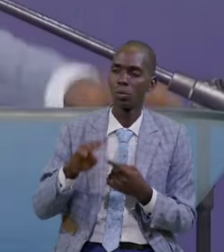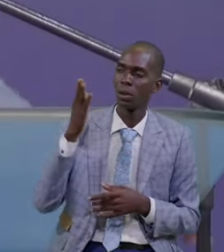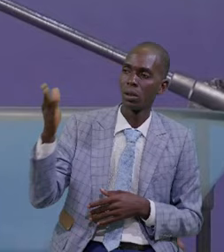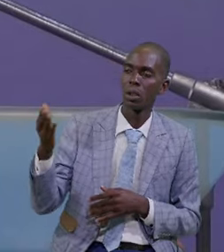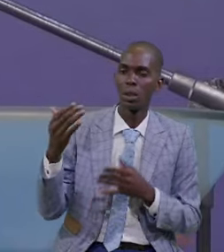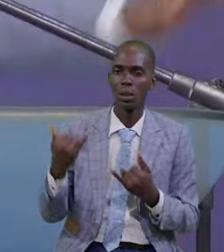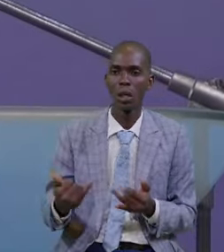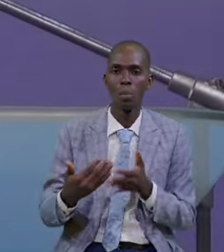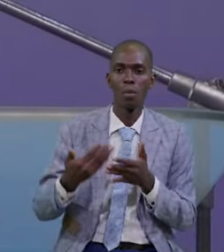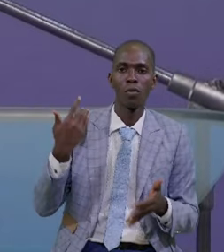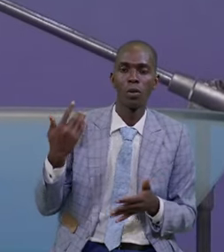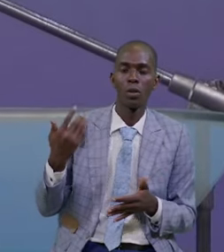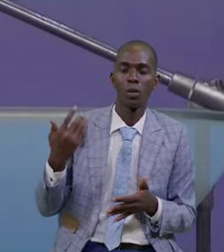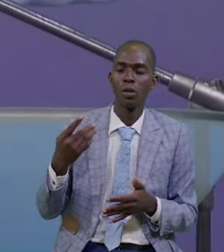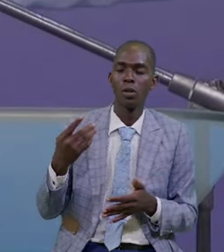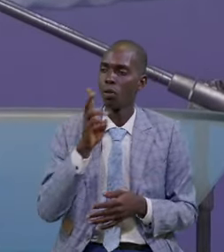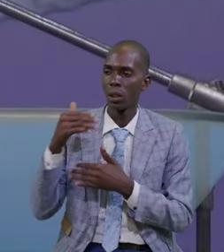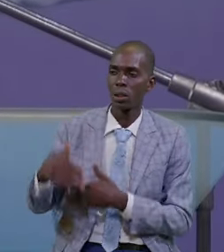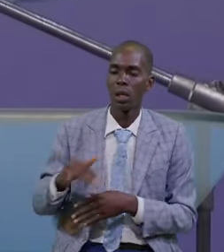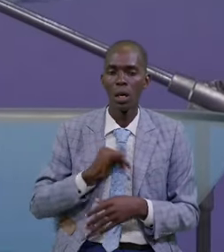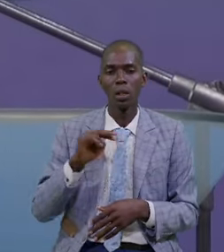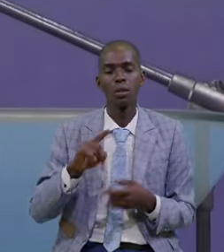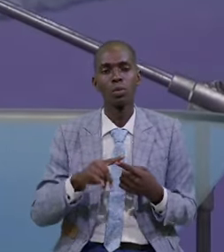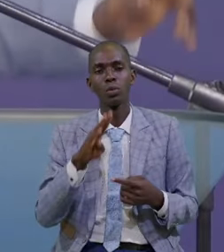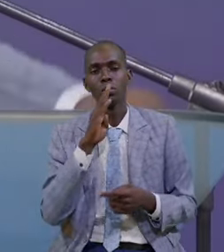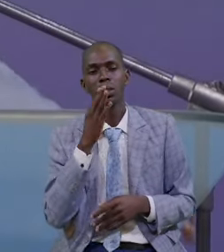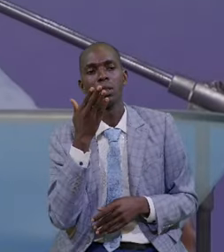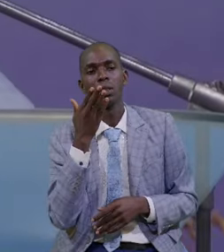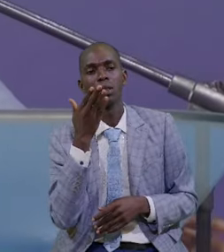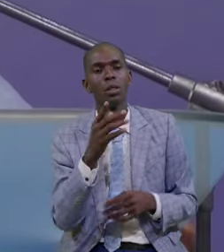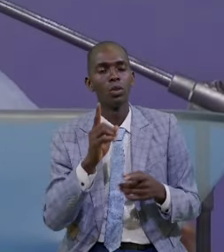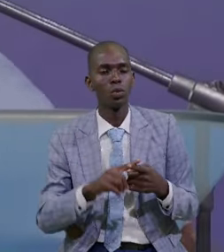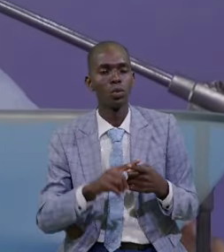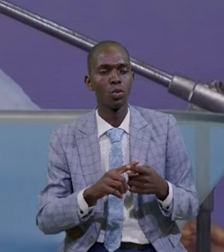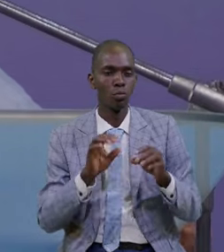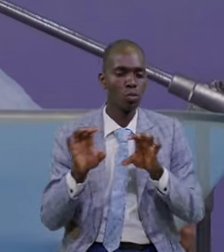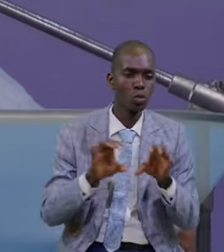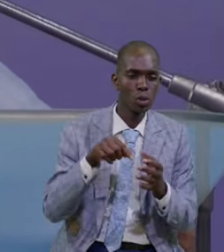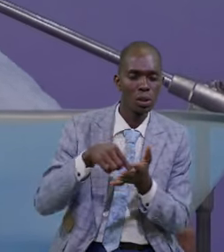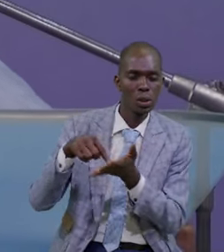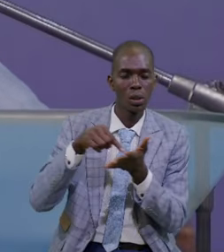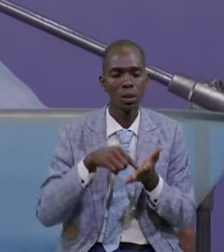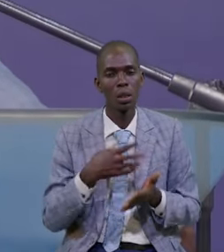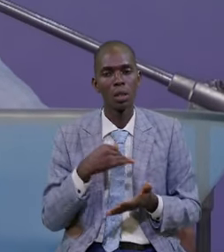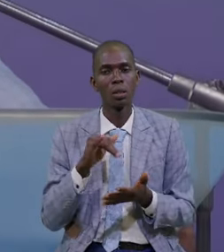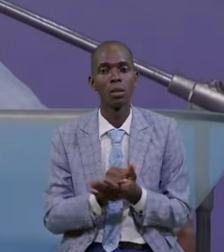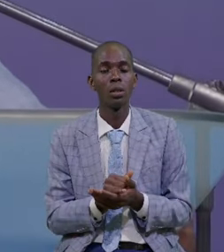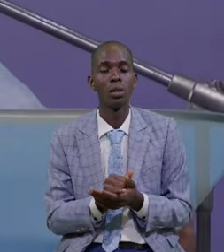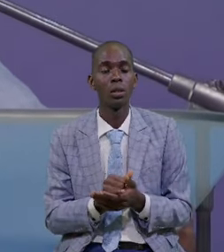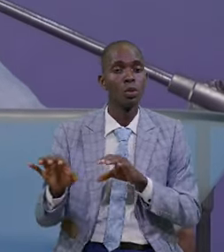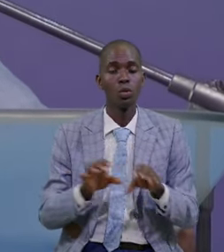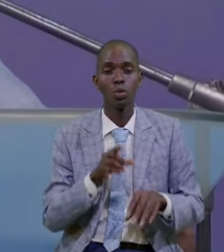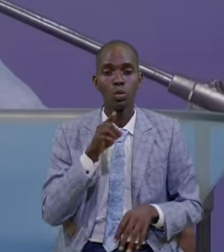the water tank now. I need to be over there to fix this and fix that. Do you